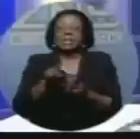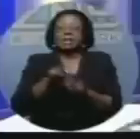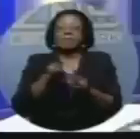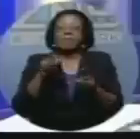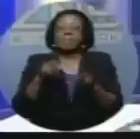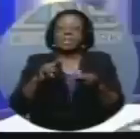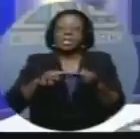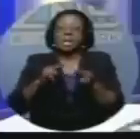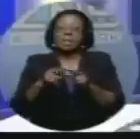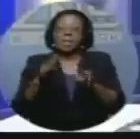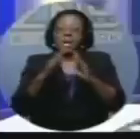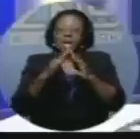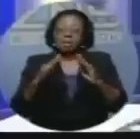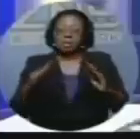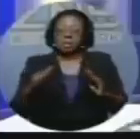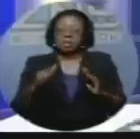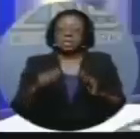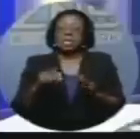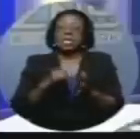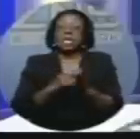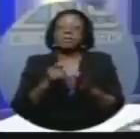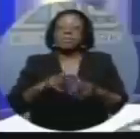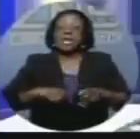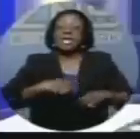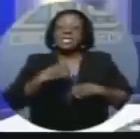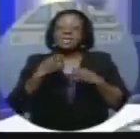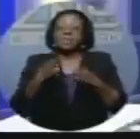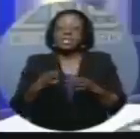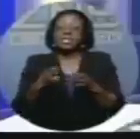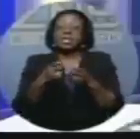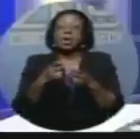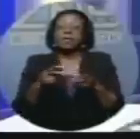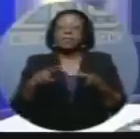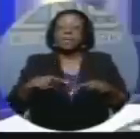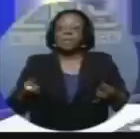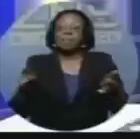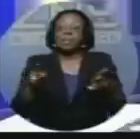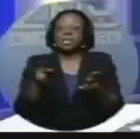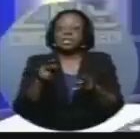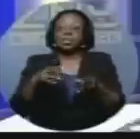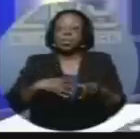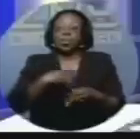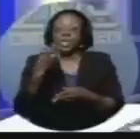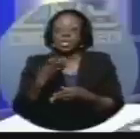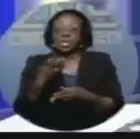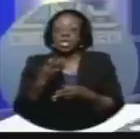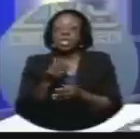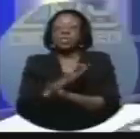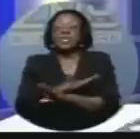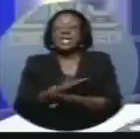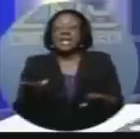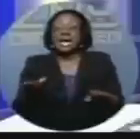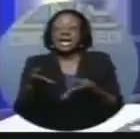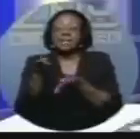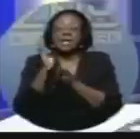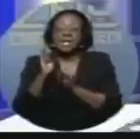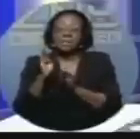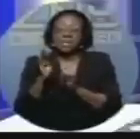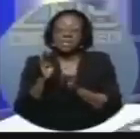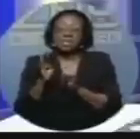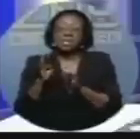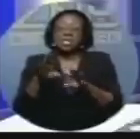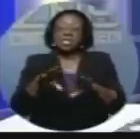Dr. Rollins believes it will be an expression of the public's wish to deny Bahamians the right to participate in local gaming except